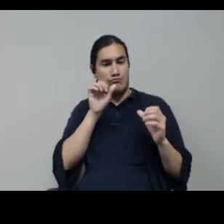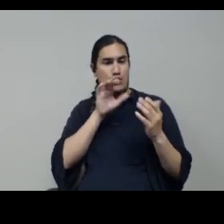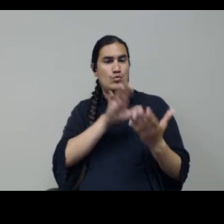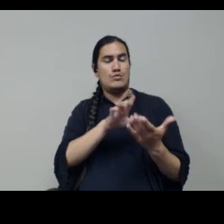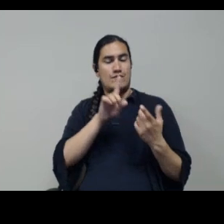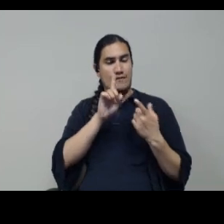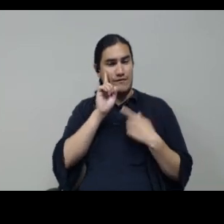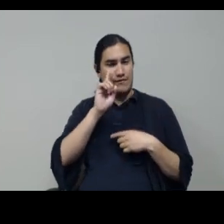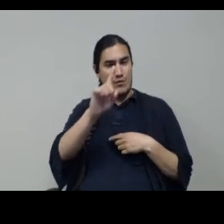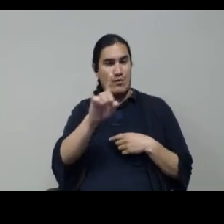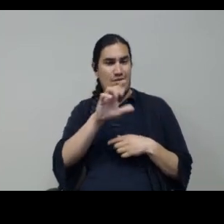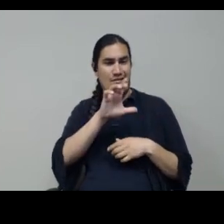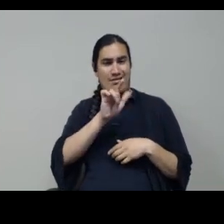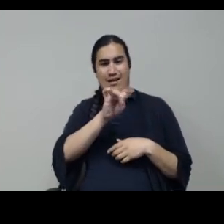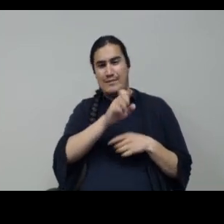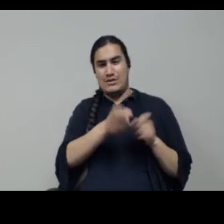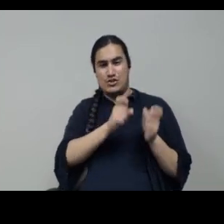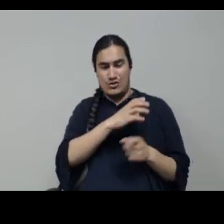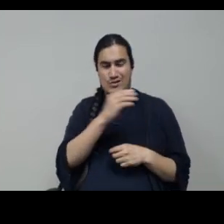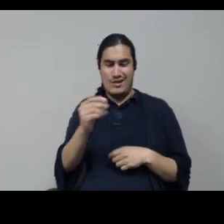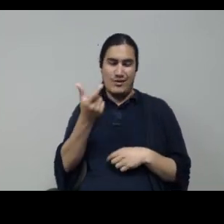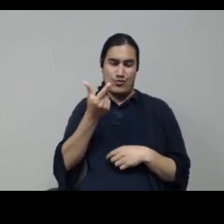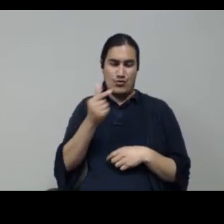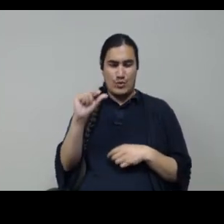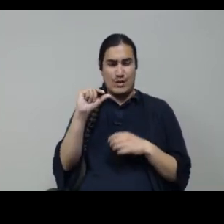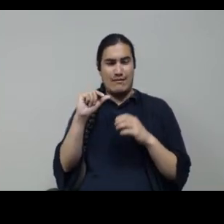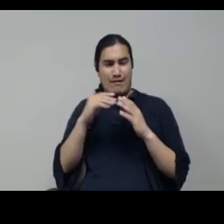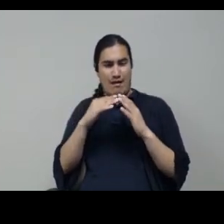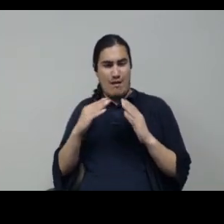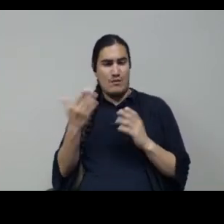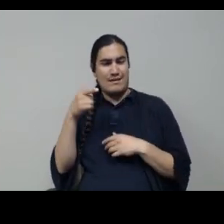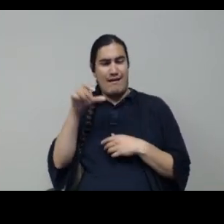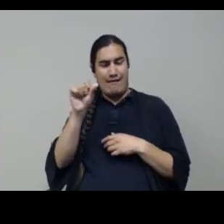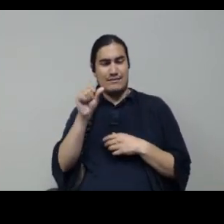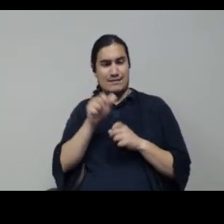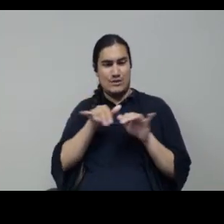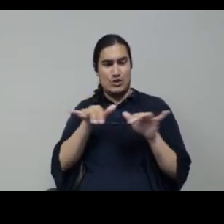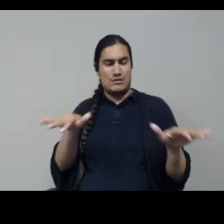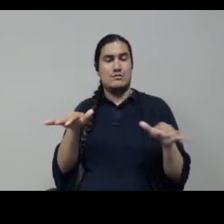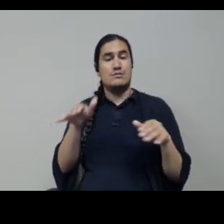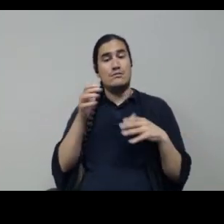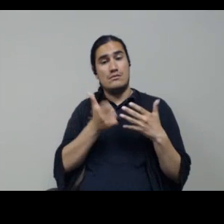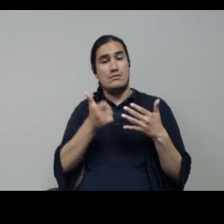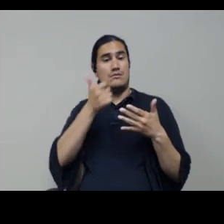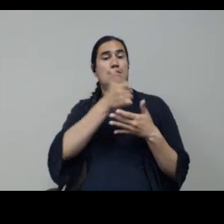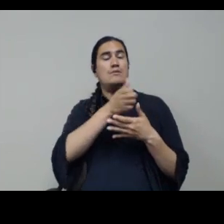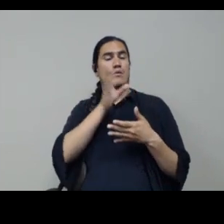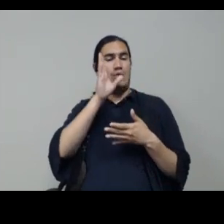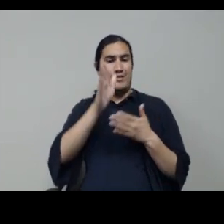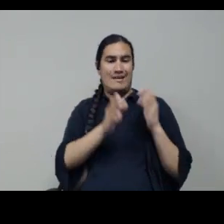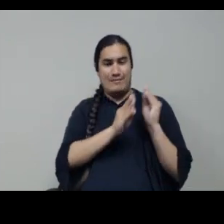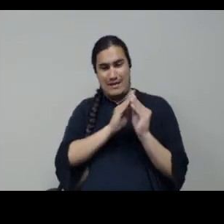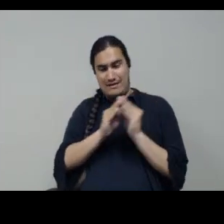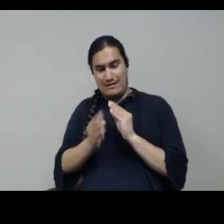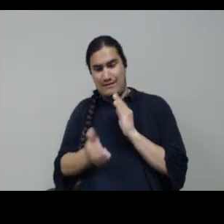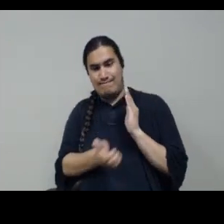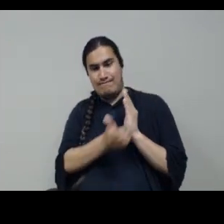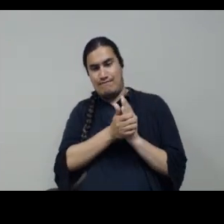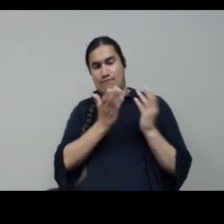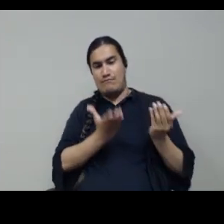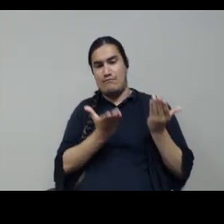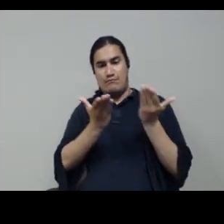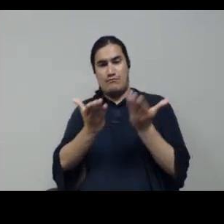emissions. Once it goes through the regulatory process, the proposed priority ranking list will be amended and brought forward to the